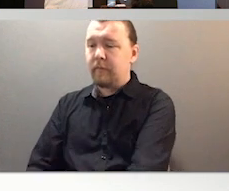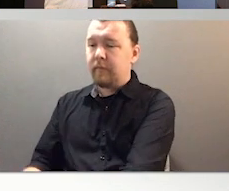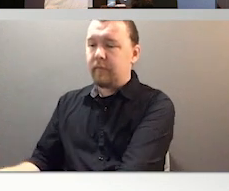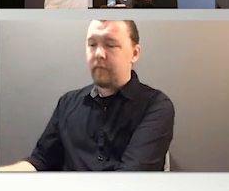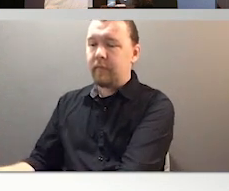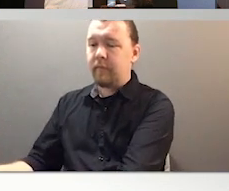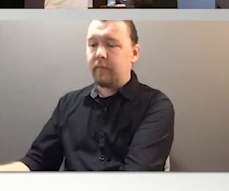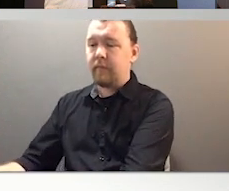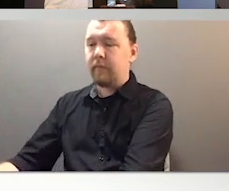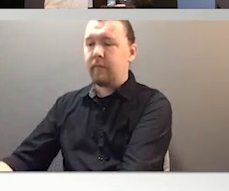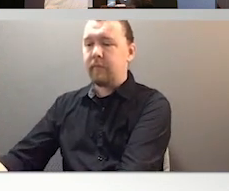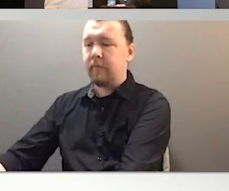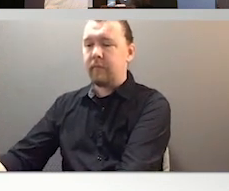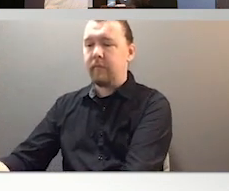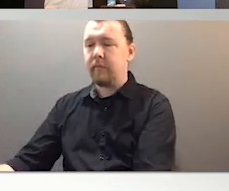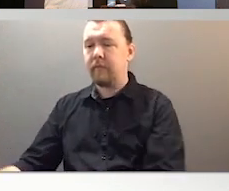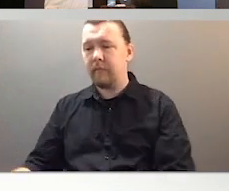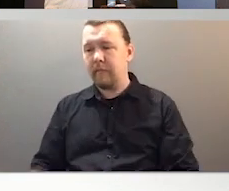Yeah.